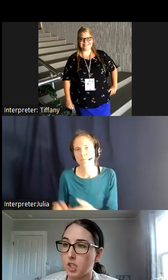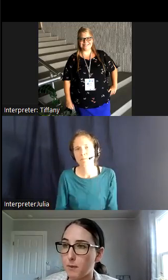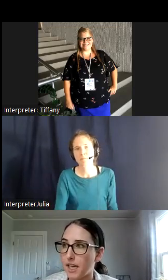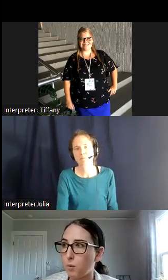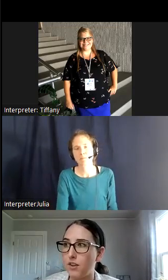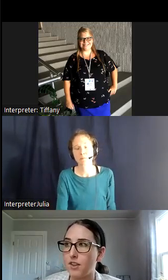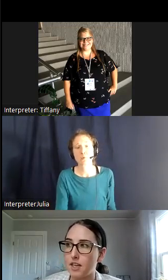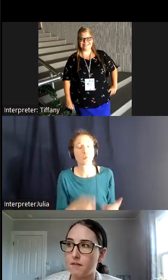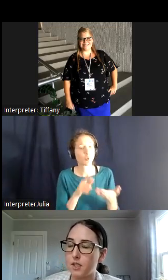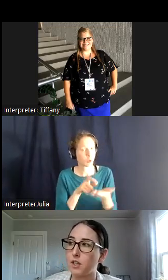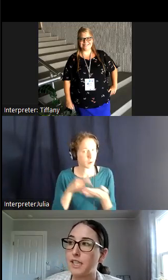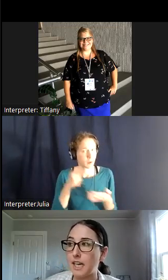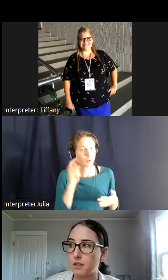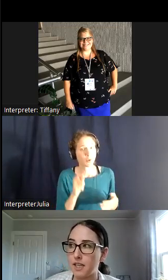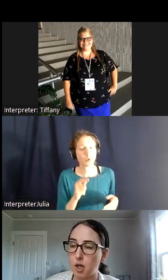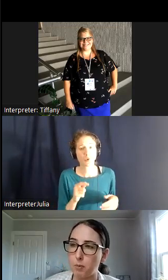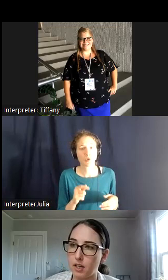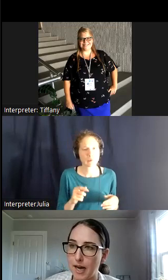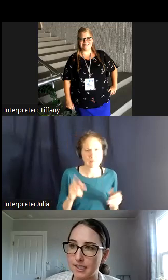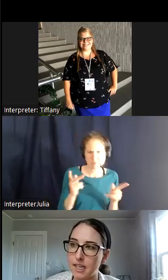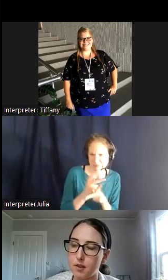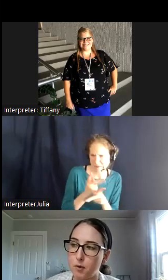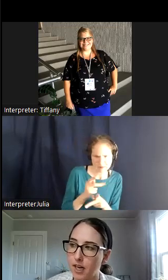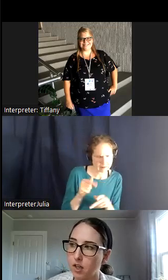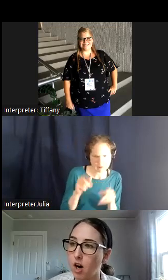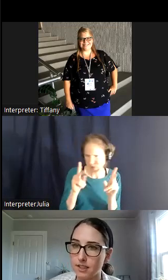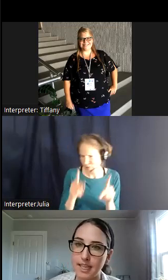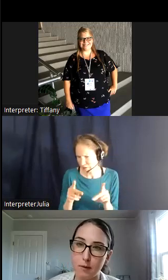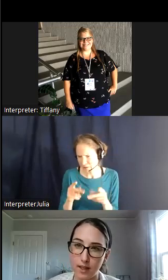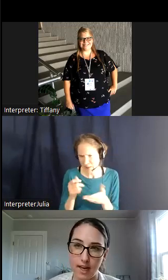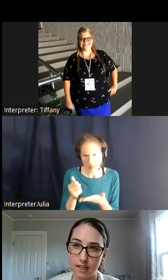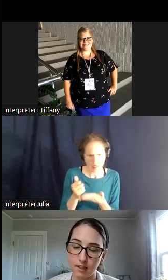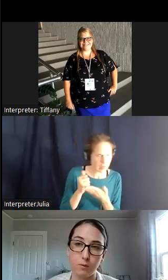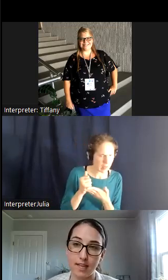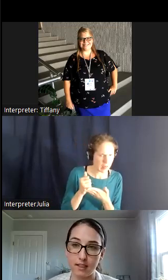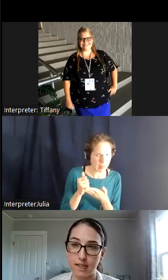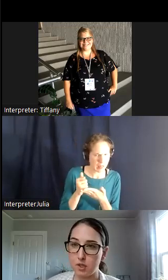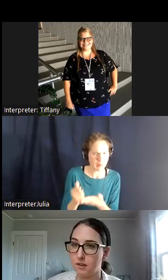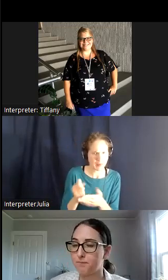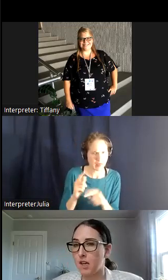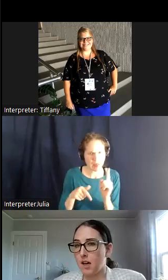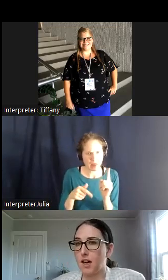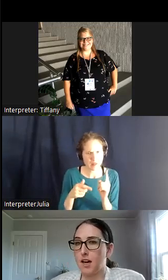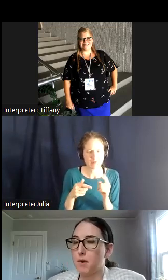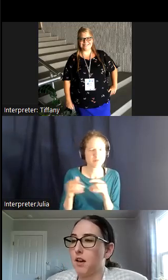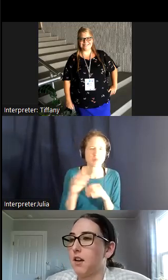for determining whether the individual is outside the scope or capacity of the provider are the same with that